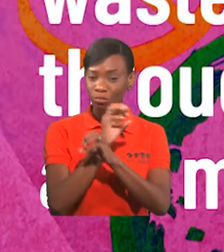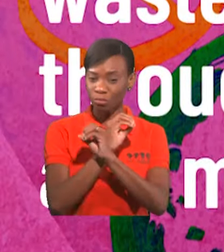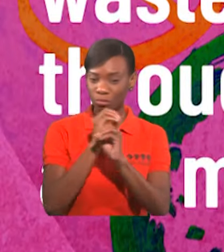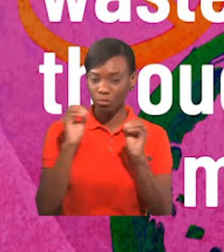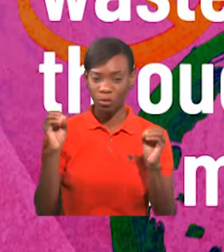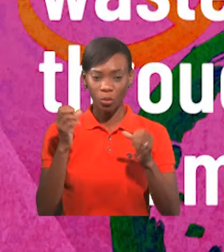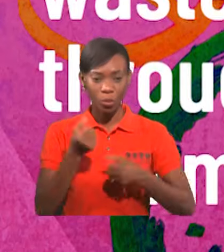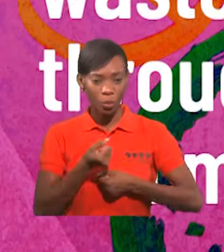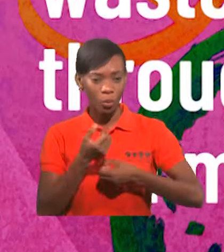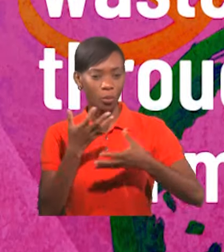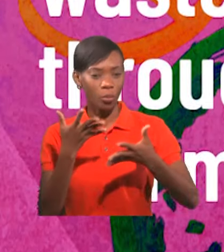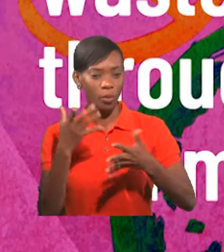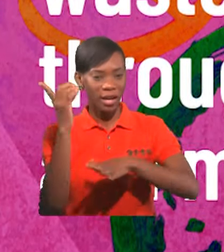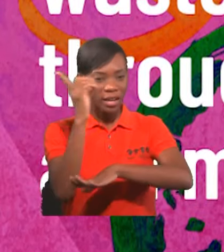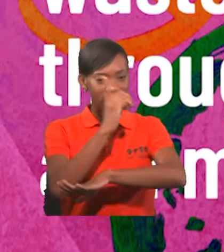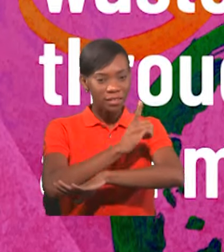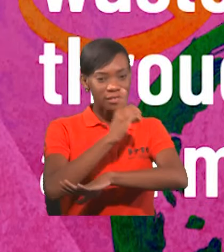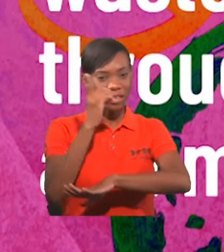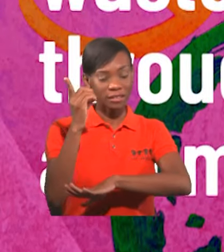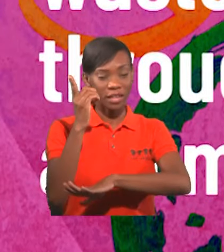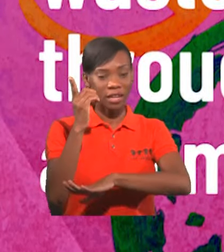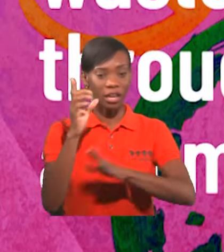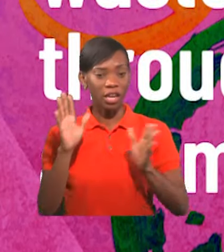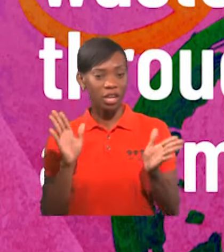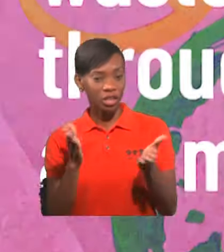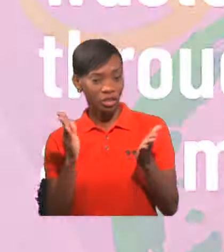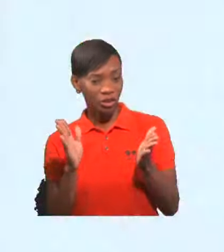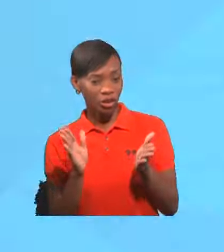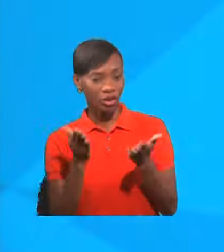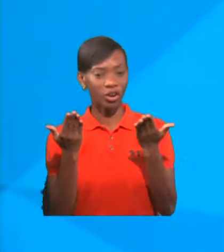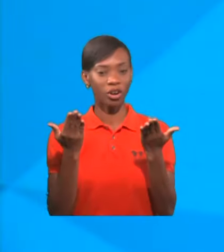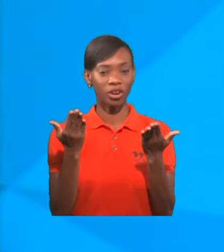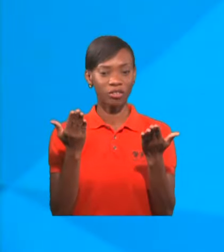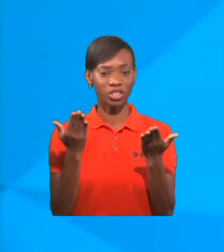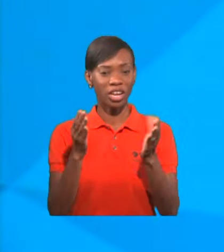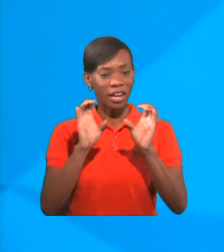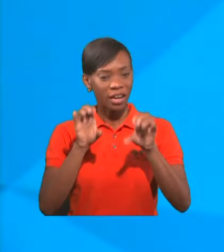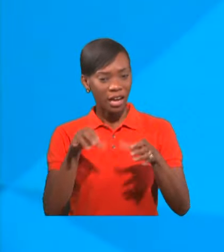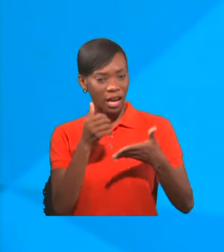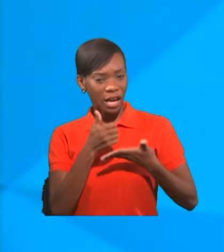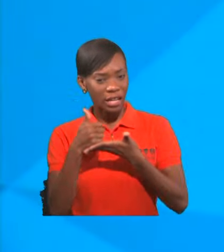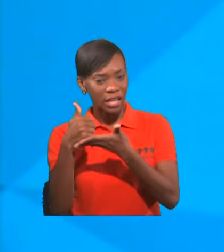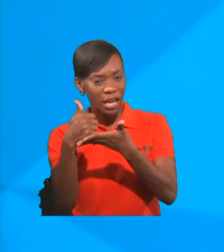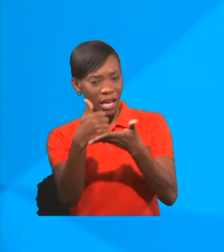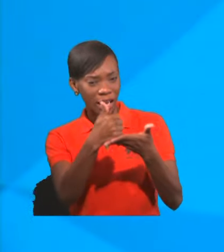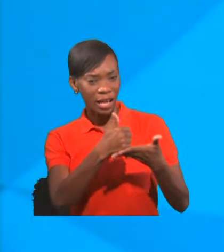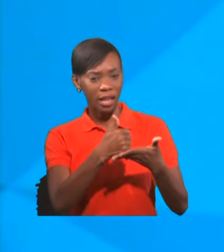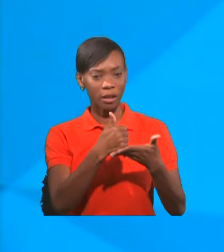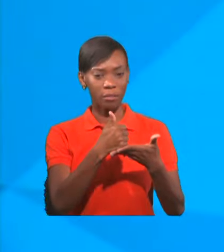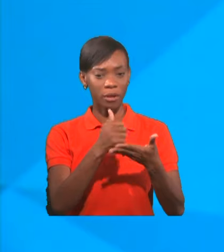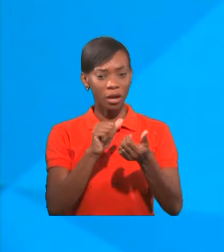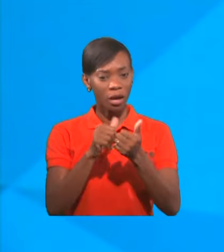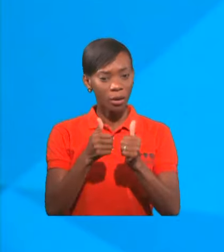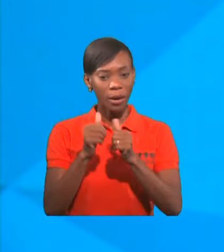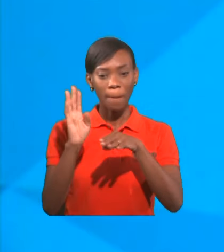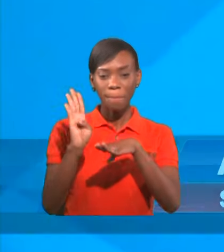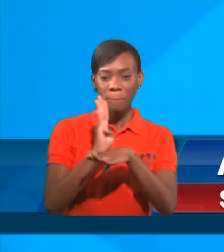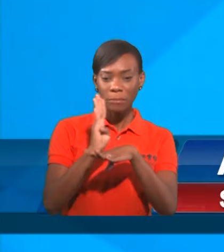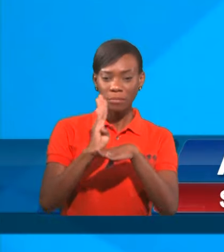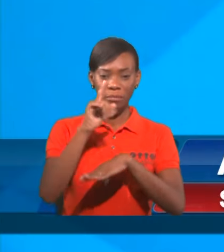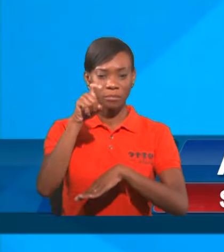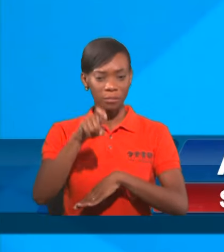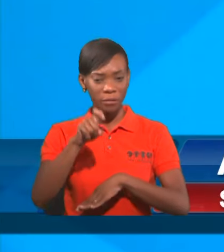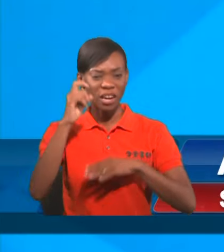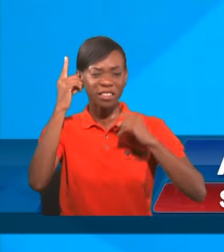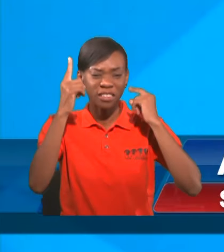waste management and minimize and prevent waste generation. Businesses must rethink their products to minimize wasteful